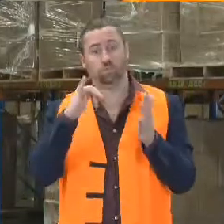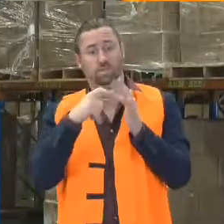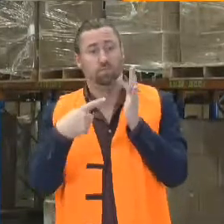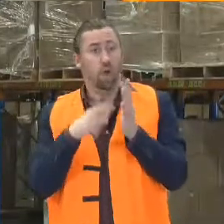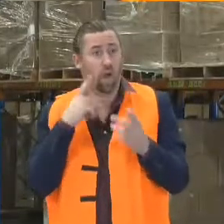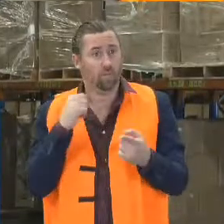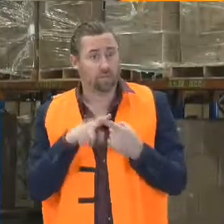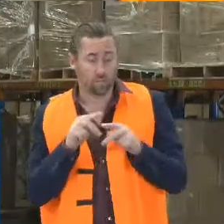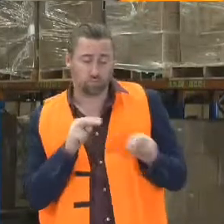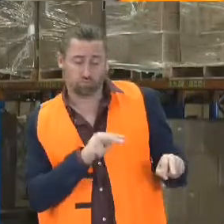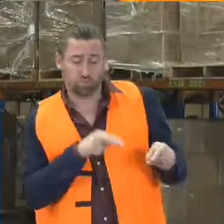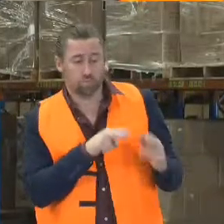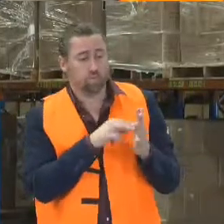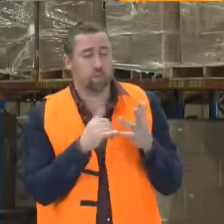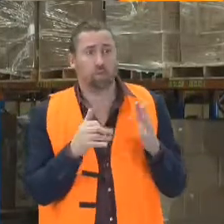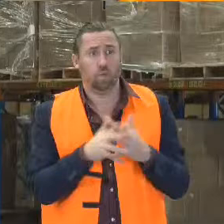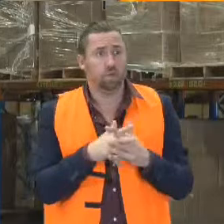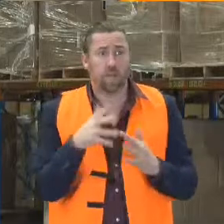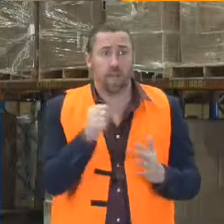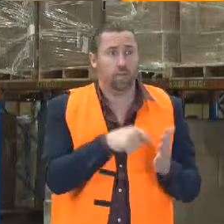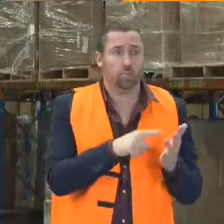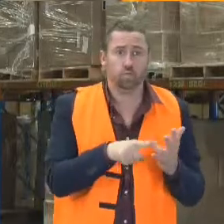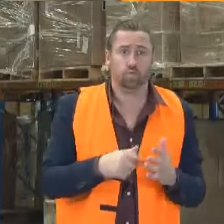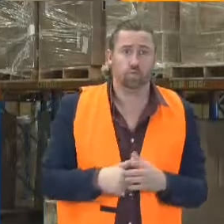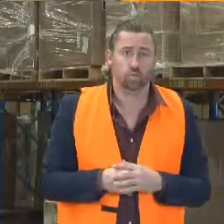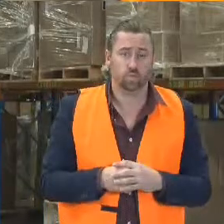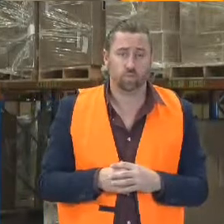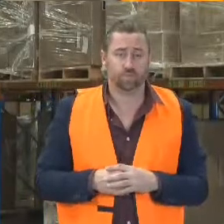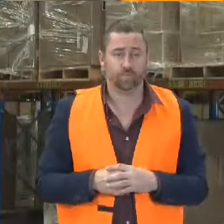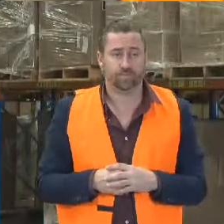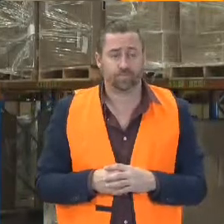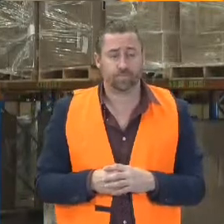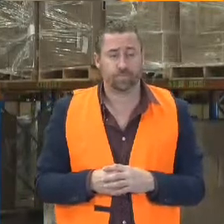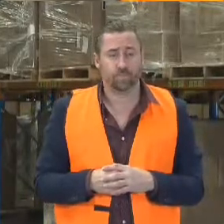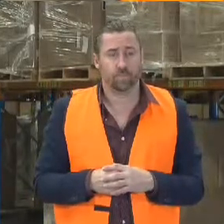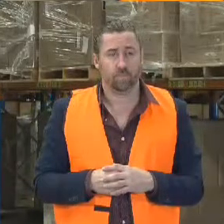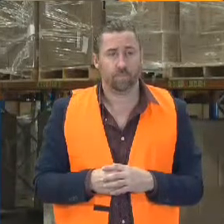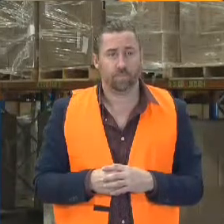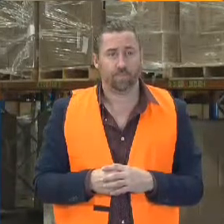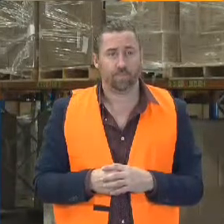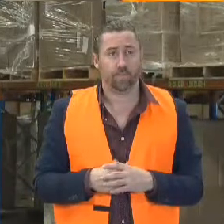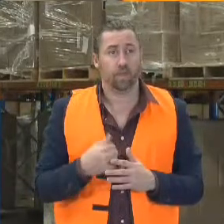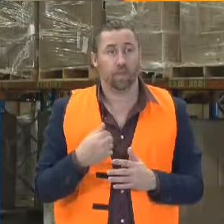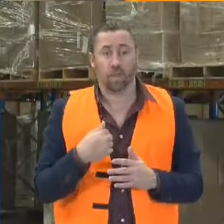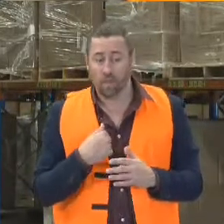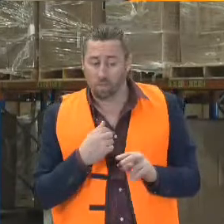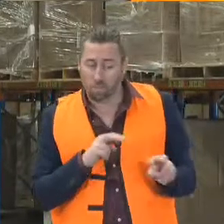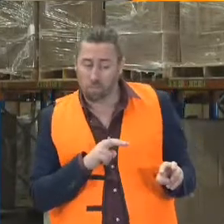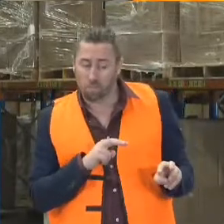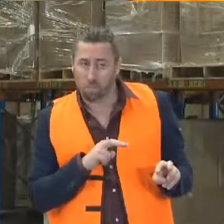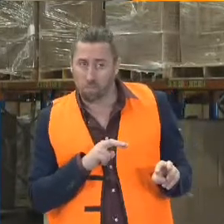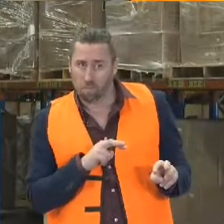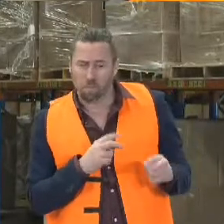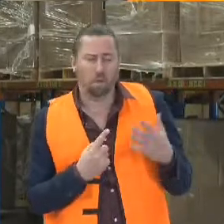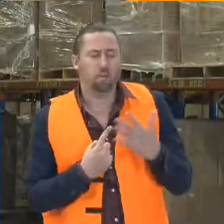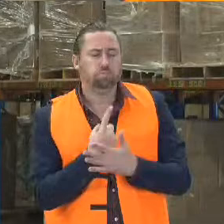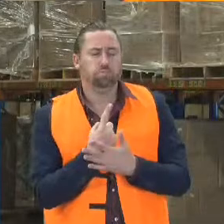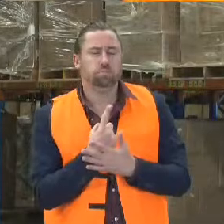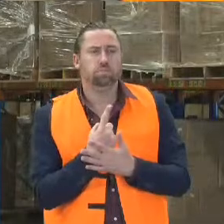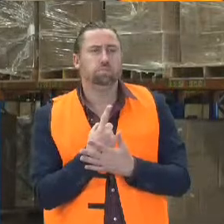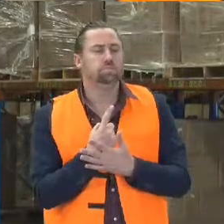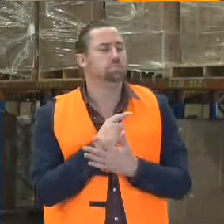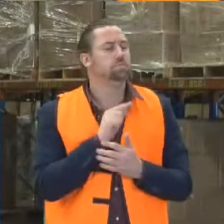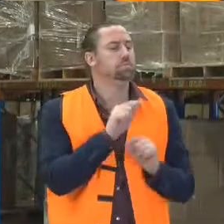South Wales, and of course we are watching very closely if there is any movement of